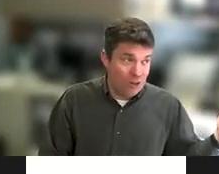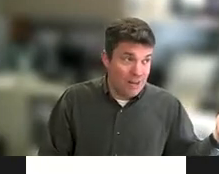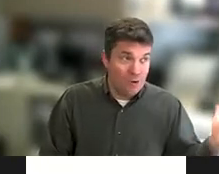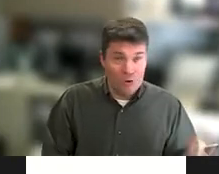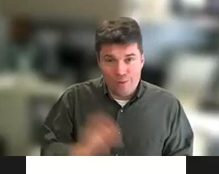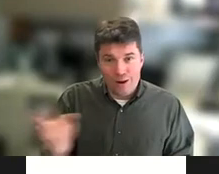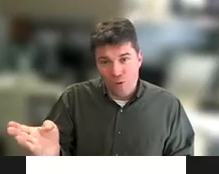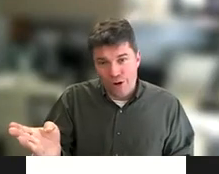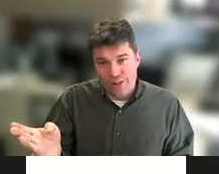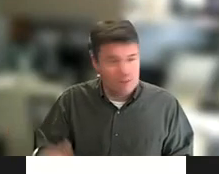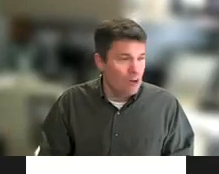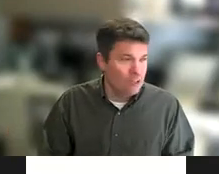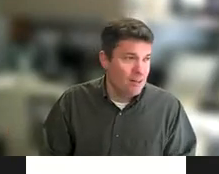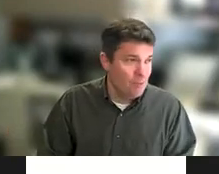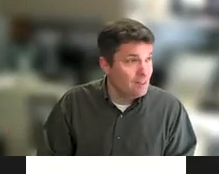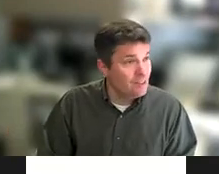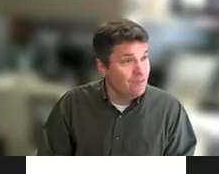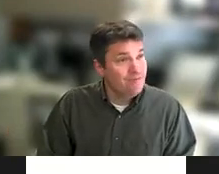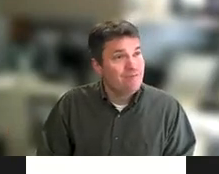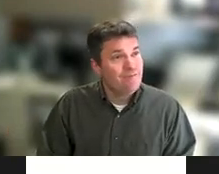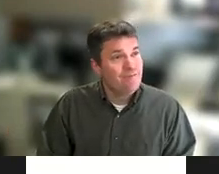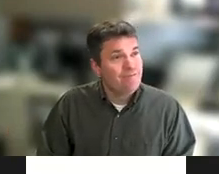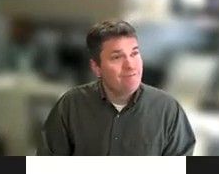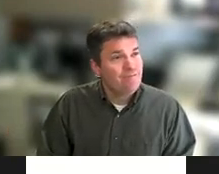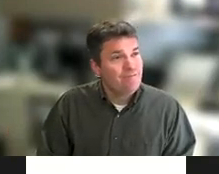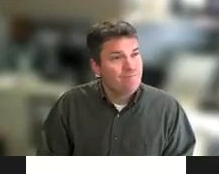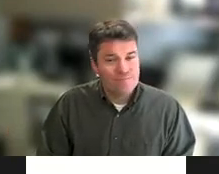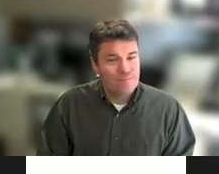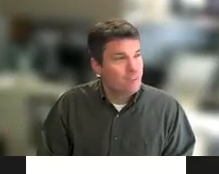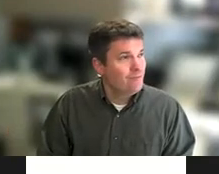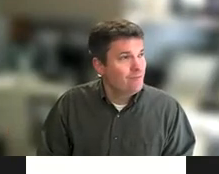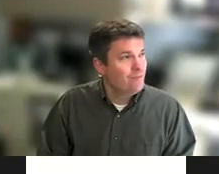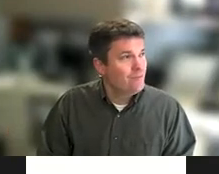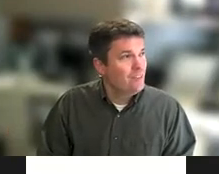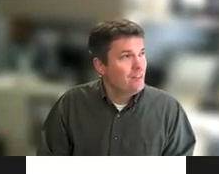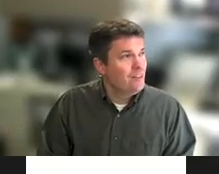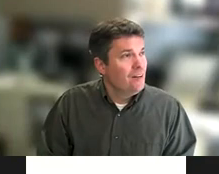pay $40 an hour or pay a $400,000 settlement? So.